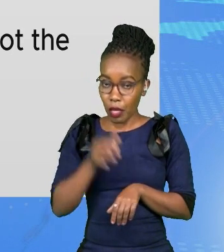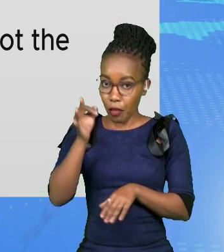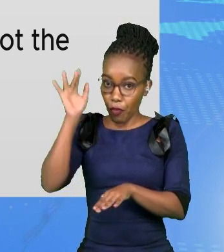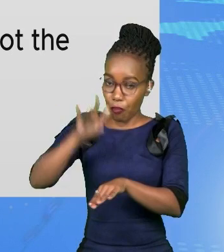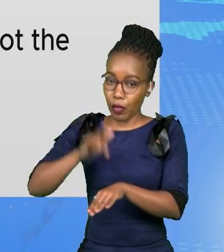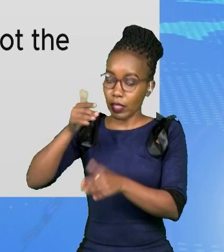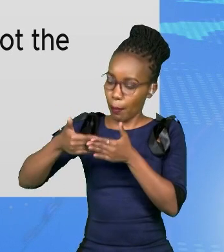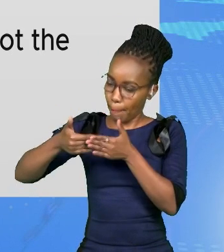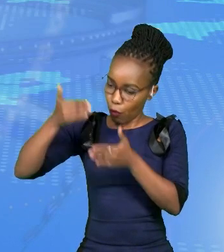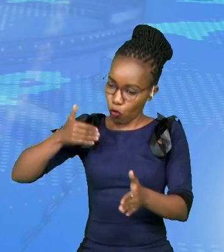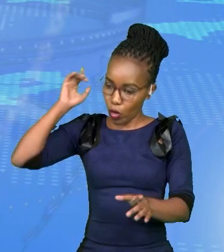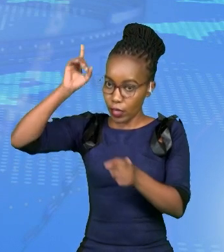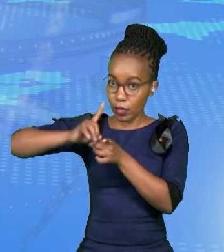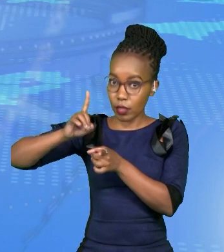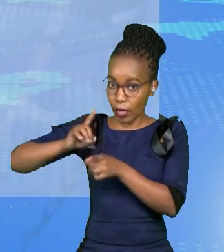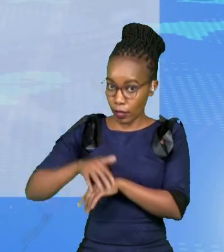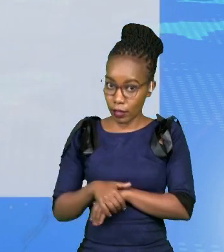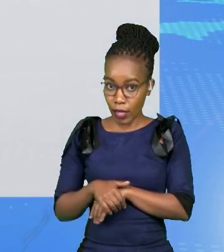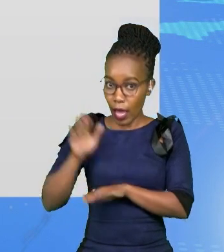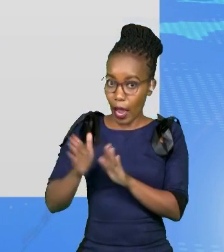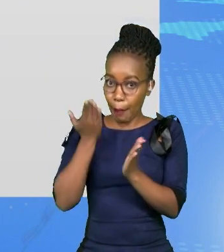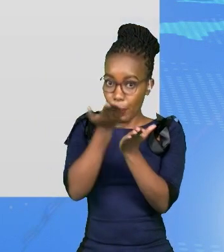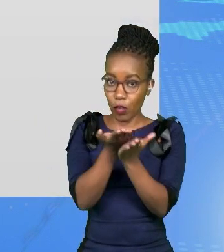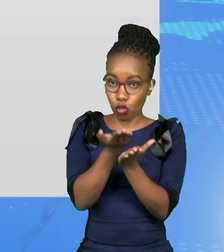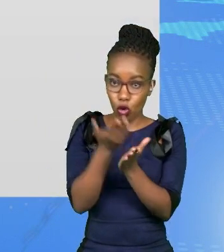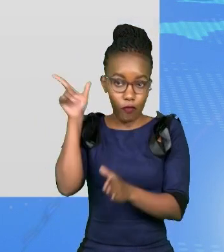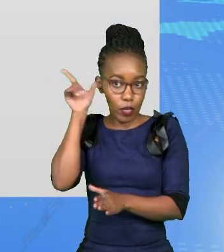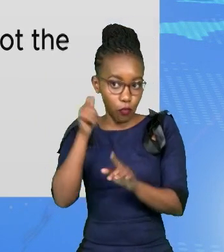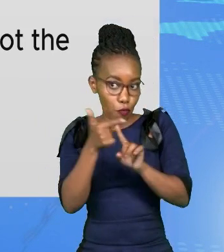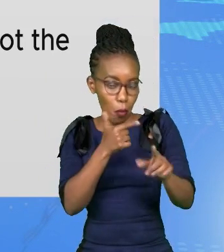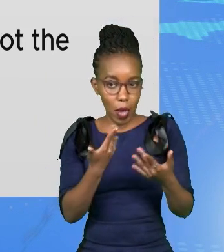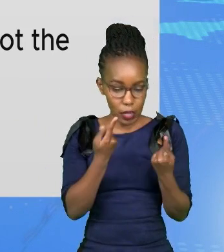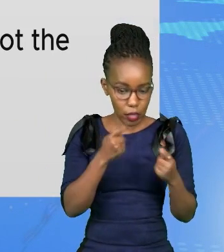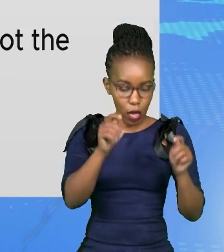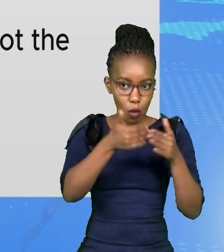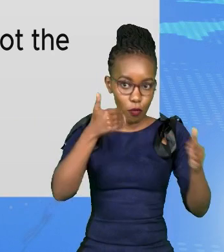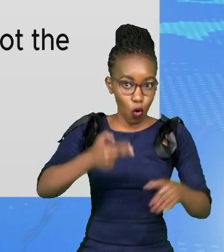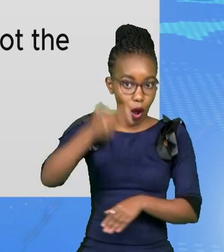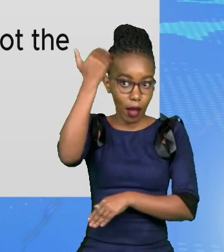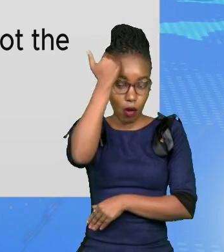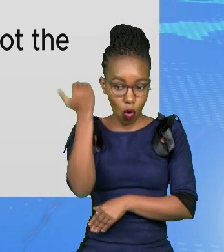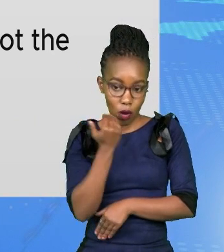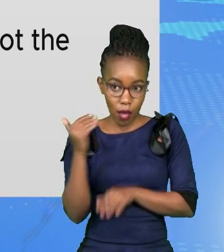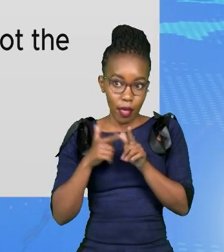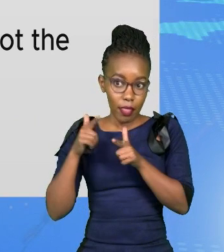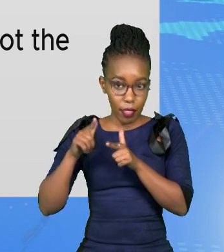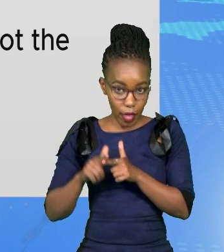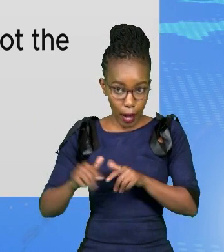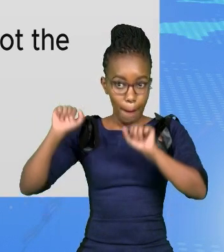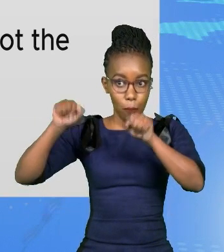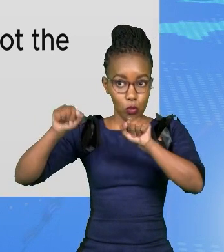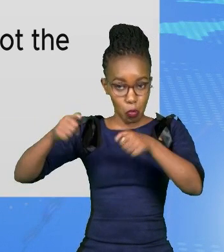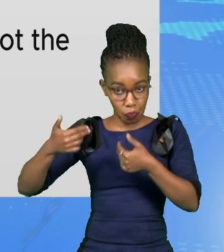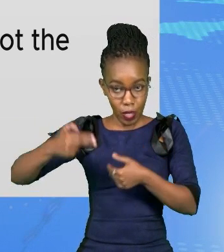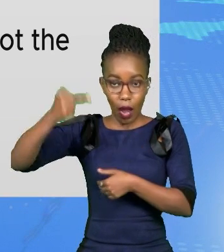deciding on the suitable sentence. An application for resentencing arising from a trial before the High Court can only be entertained by the